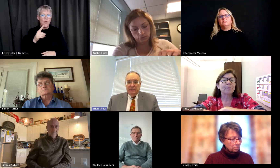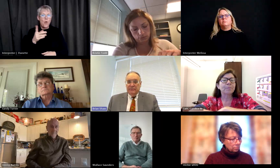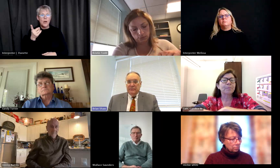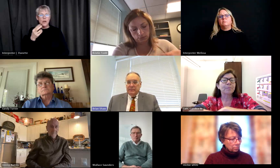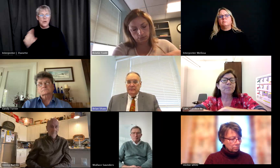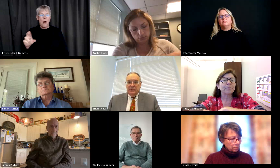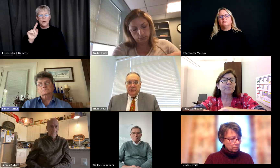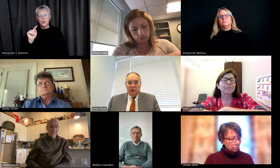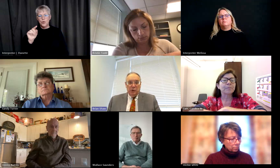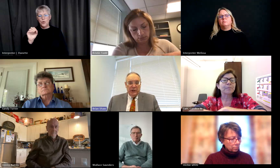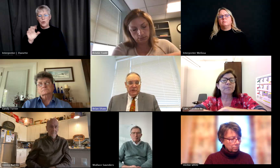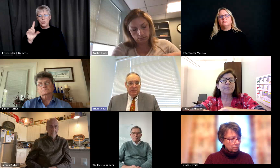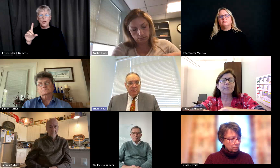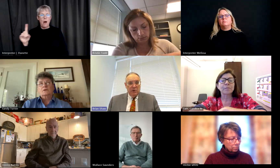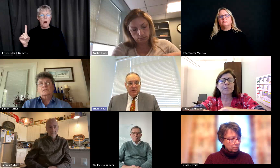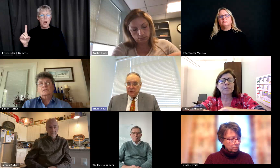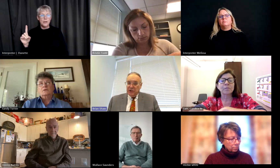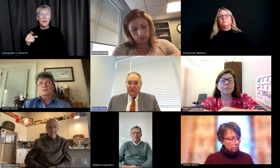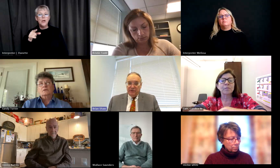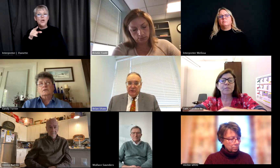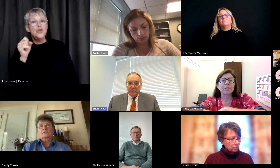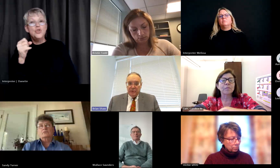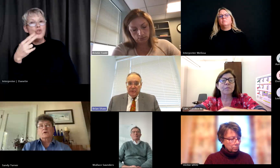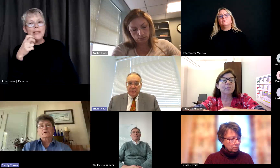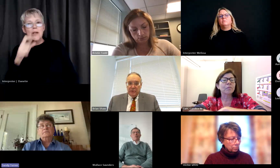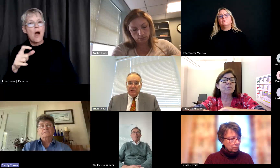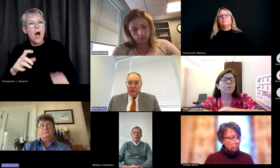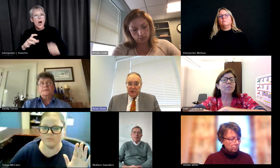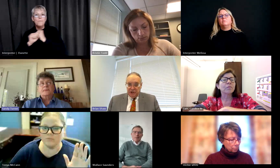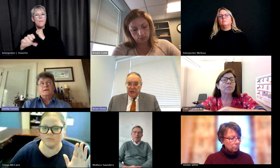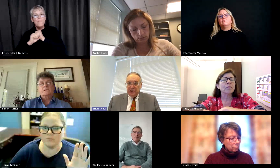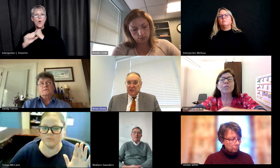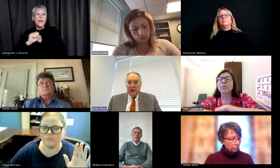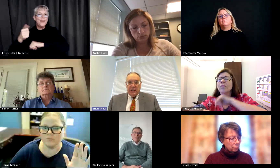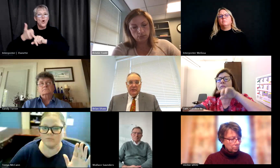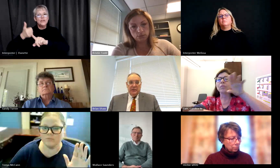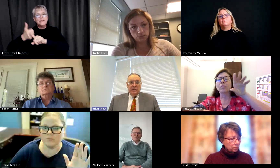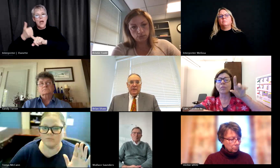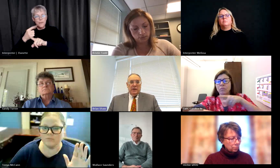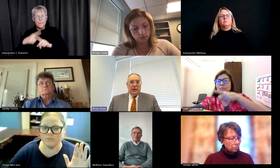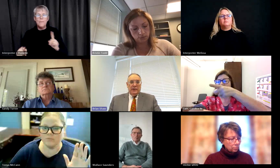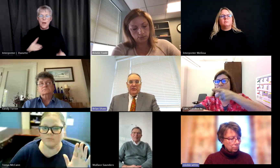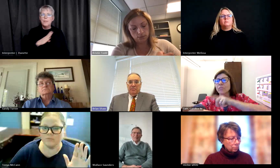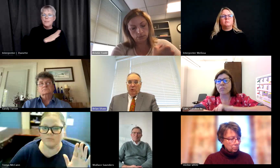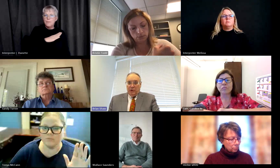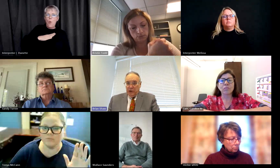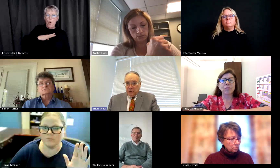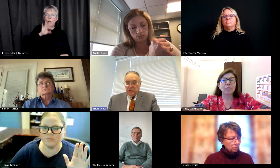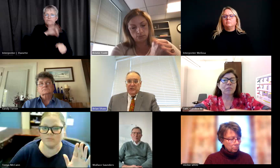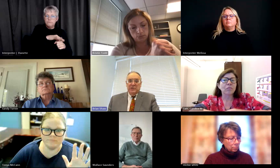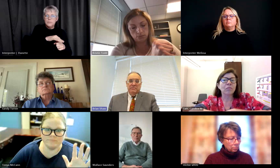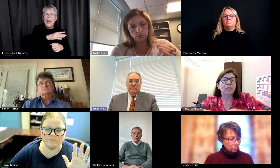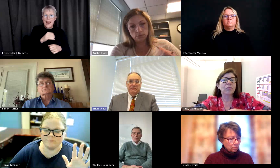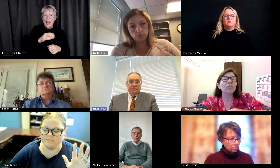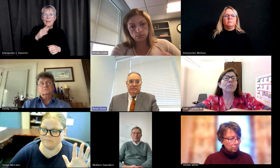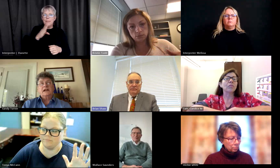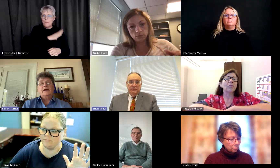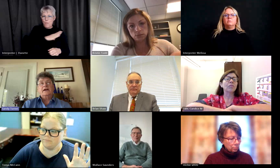not doing it to promote herself. Right. She's and the board agrees with